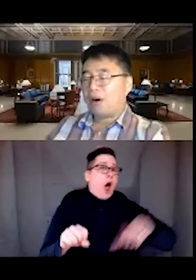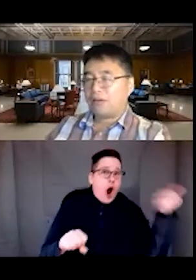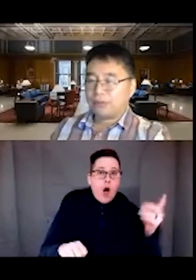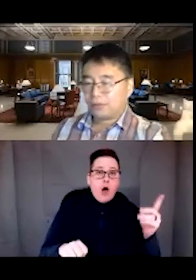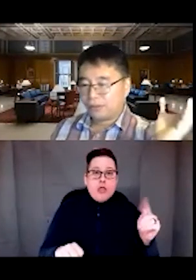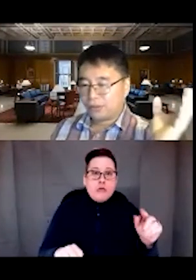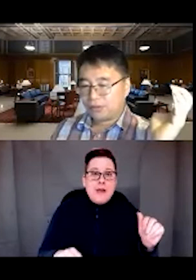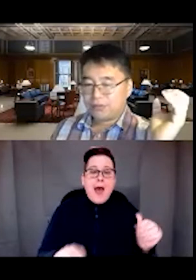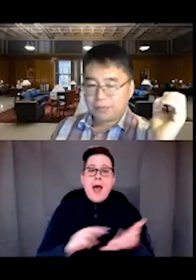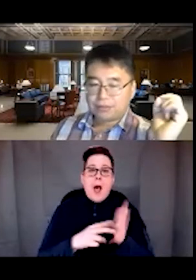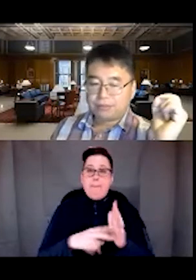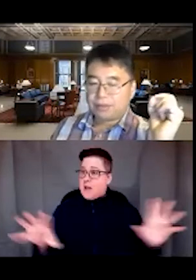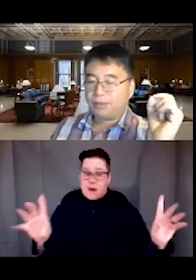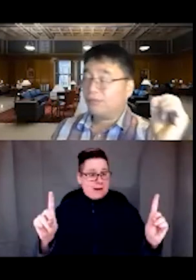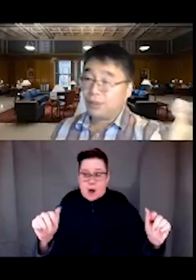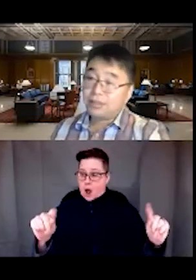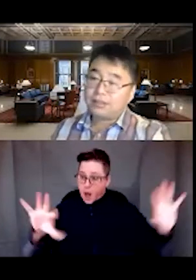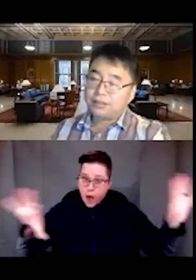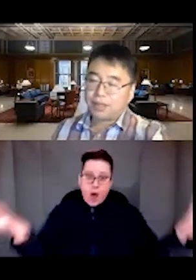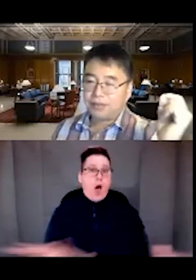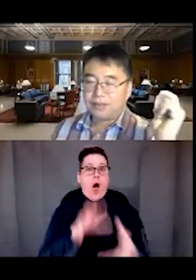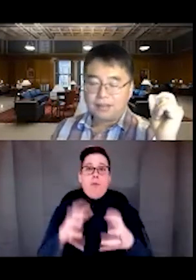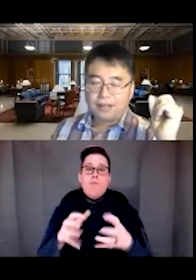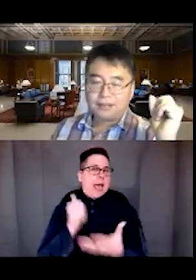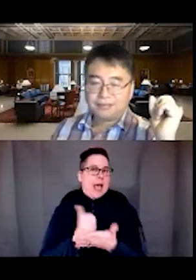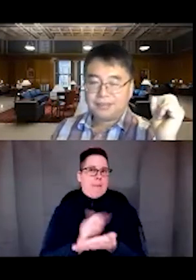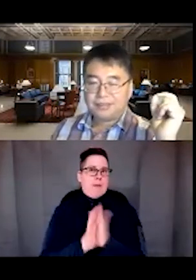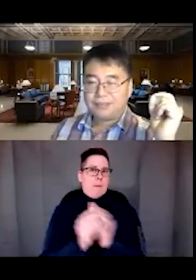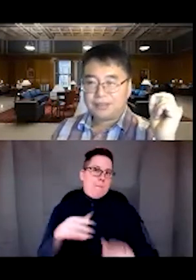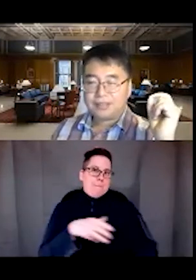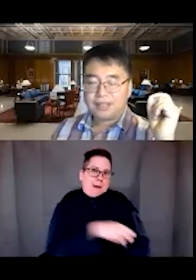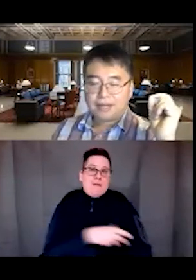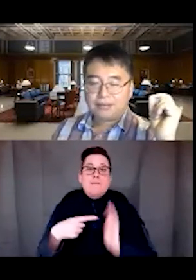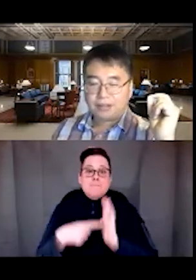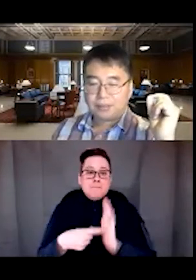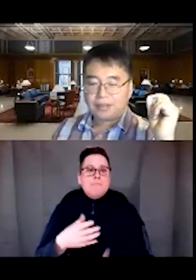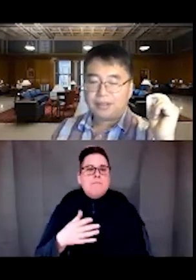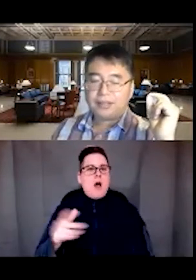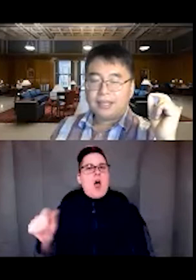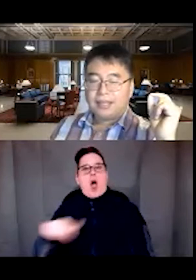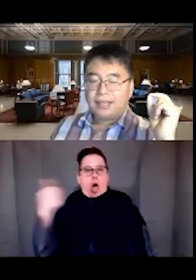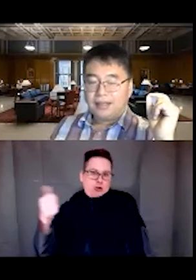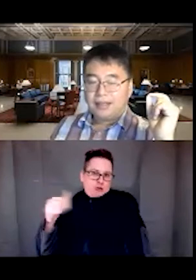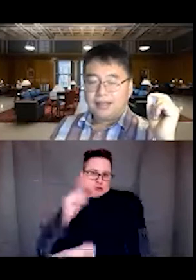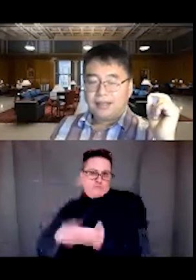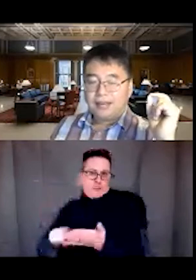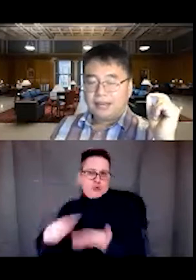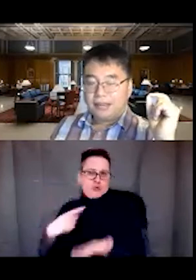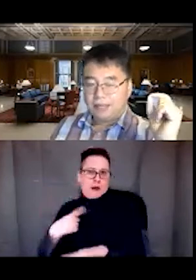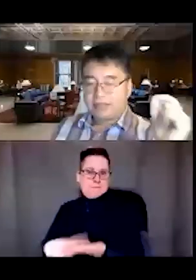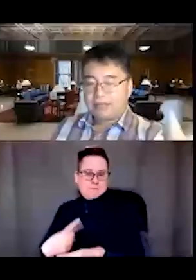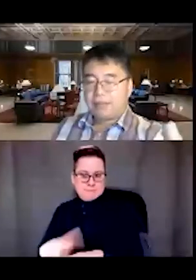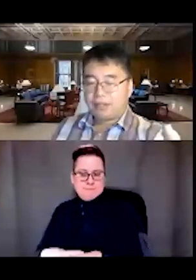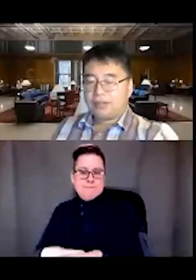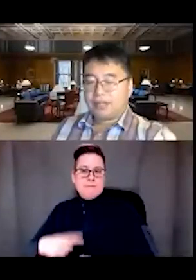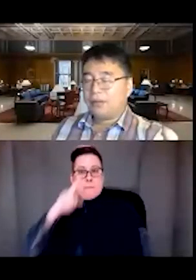more powerful source of information, right? So for instance, what I've done, a different study that I've talked about here, is that